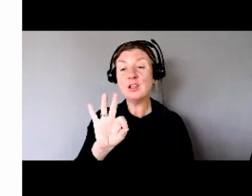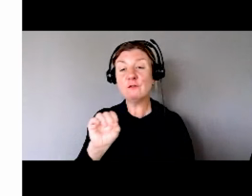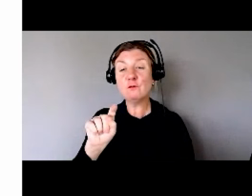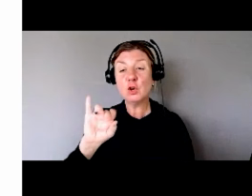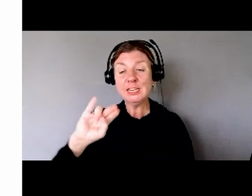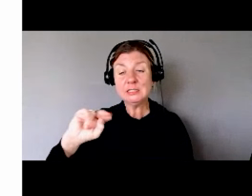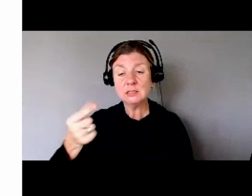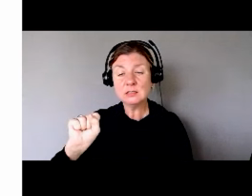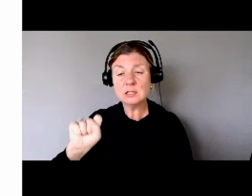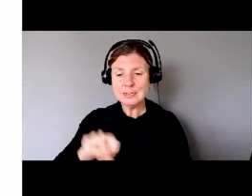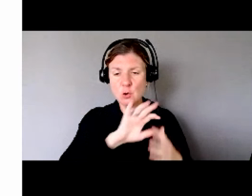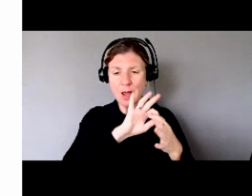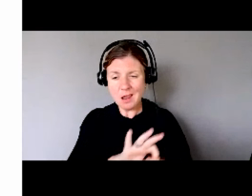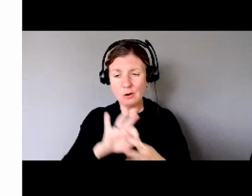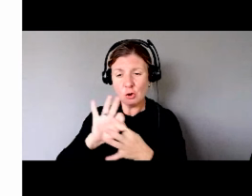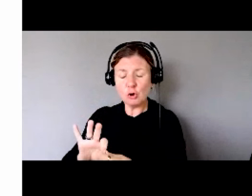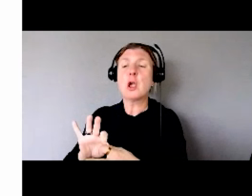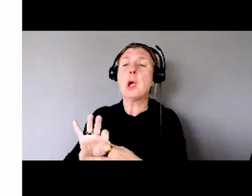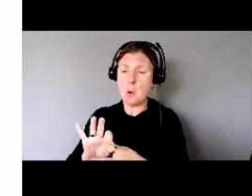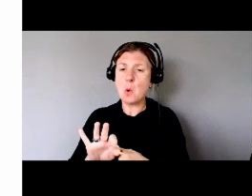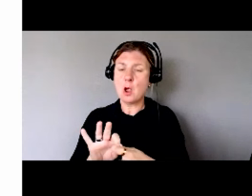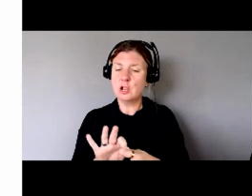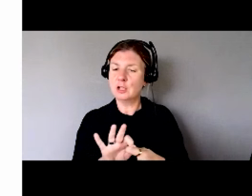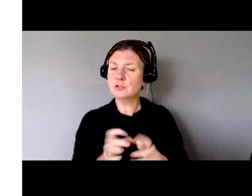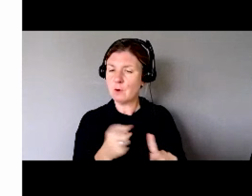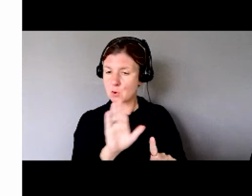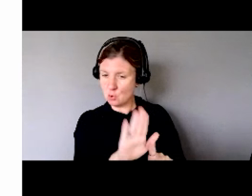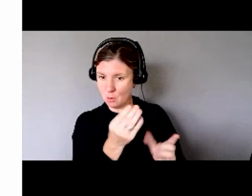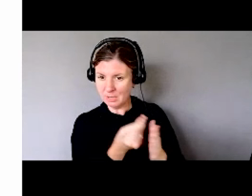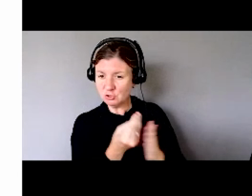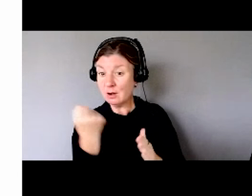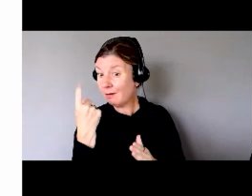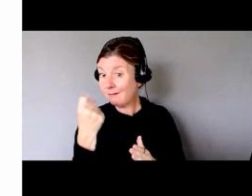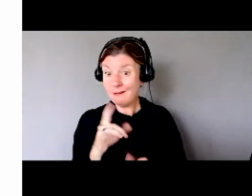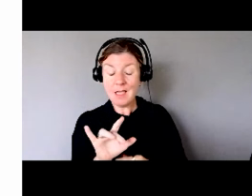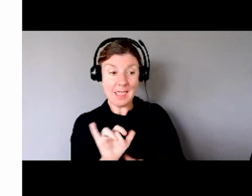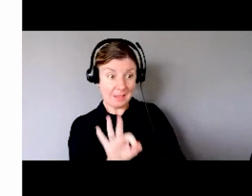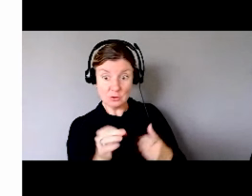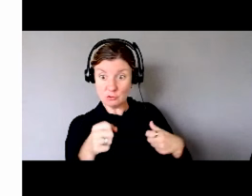for opportunities to share the cost with the city where those opportunities exist.